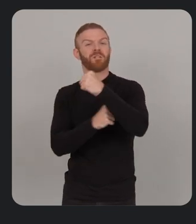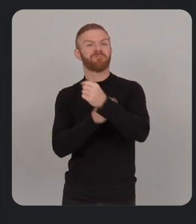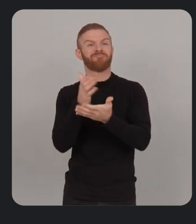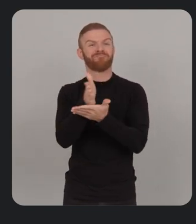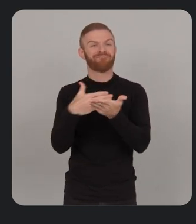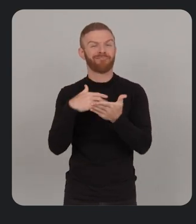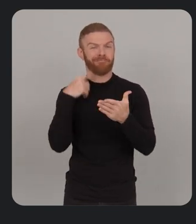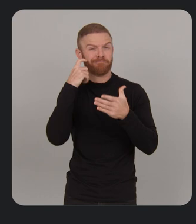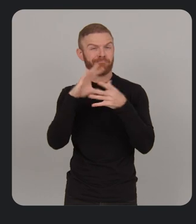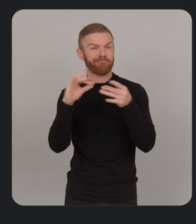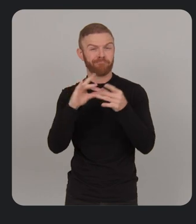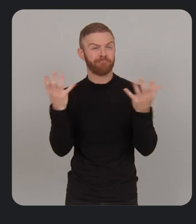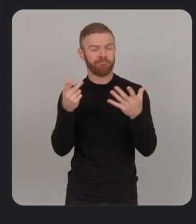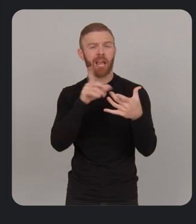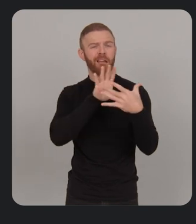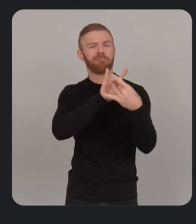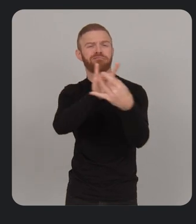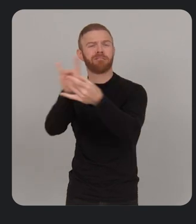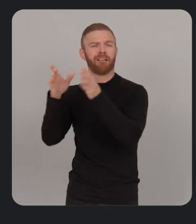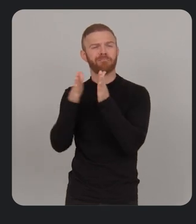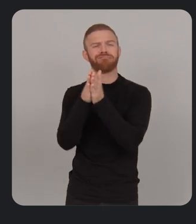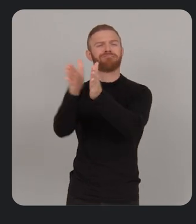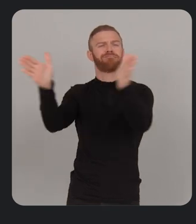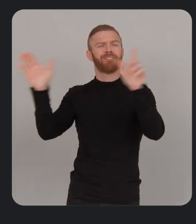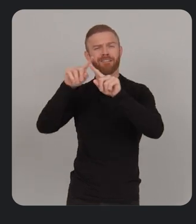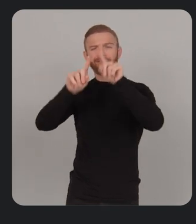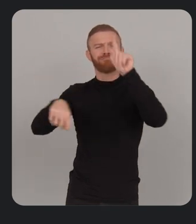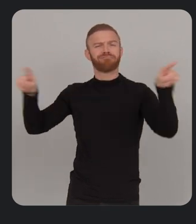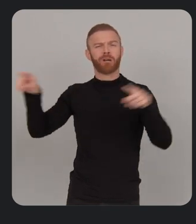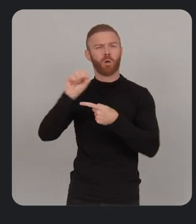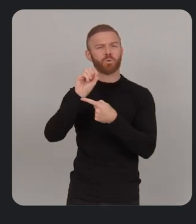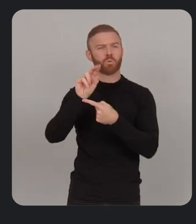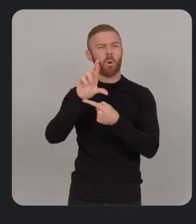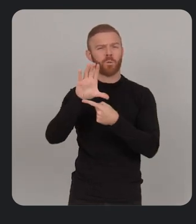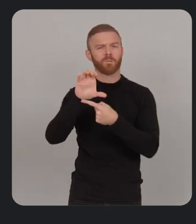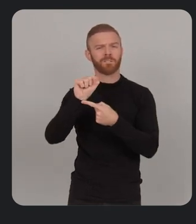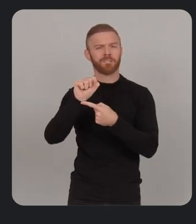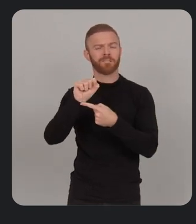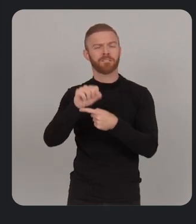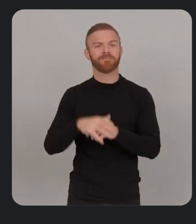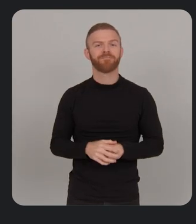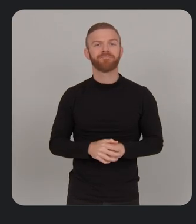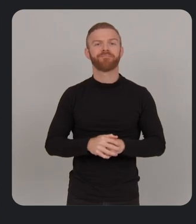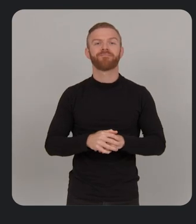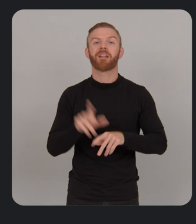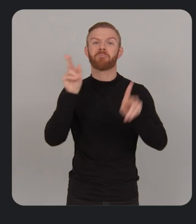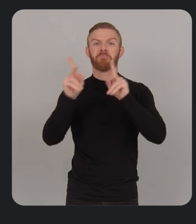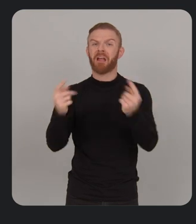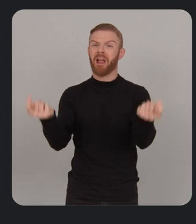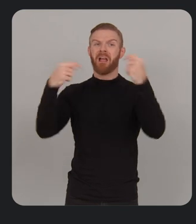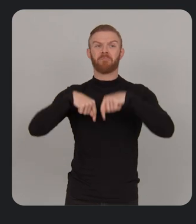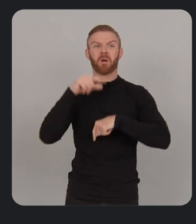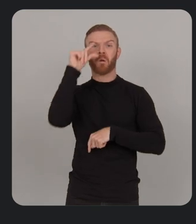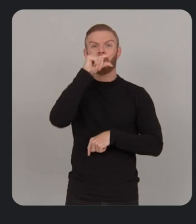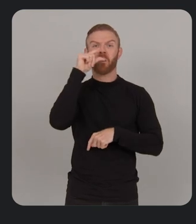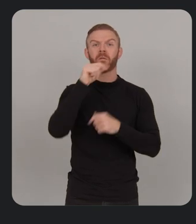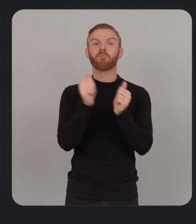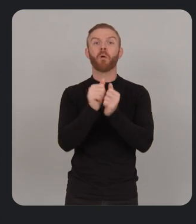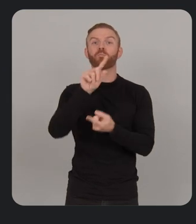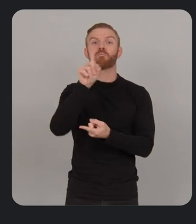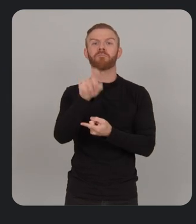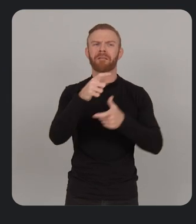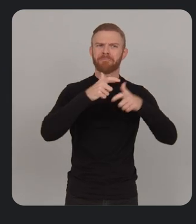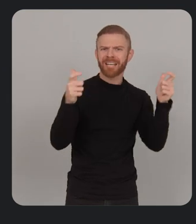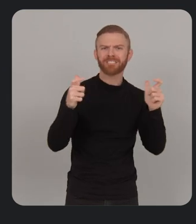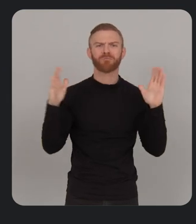element i mentioned is connecting you to the widest array of diverse sources people come to google with questions big and